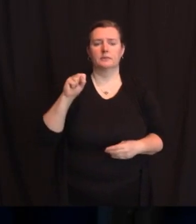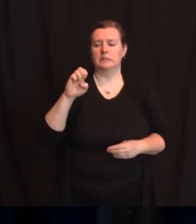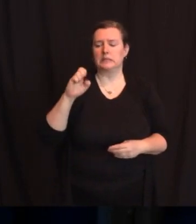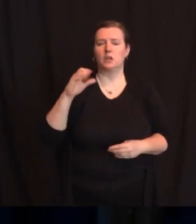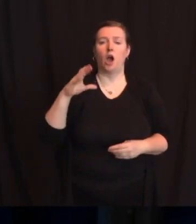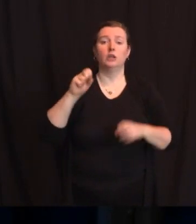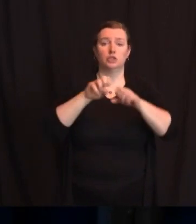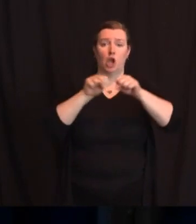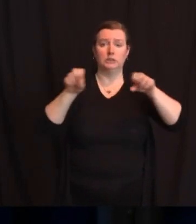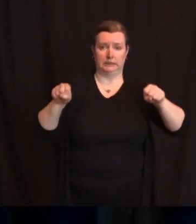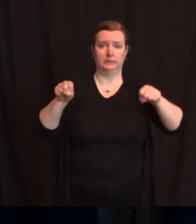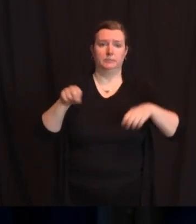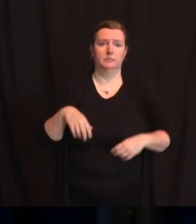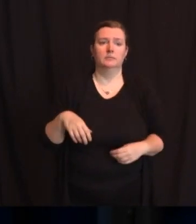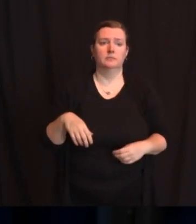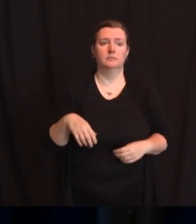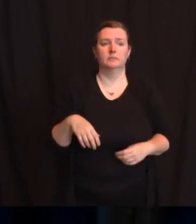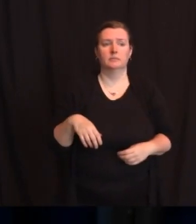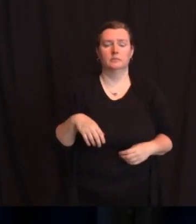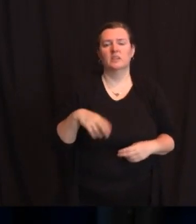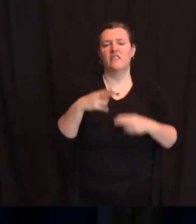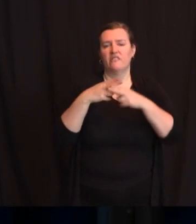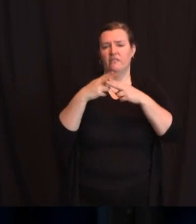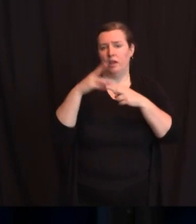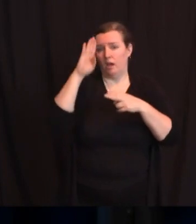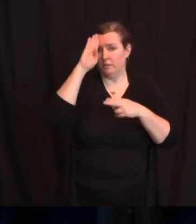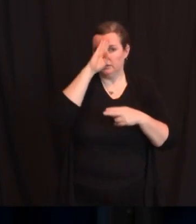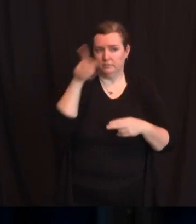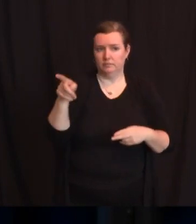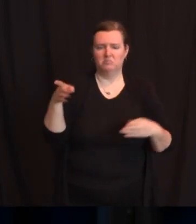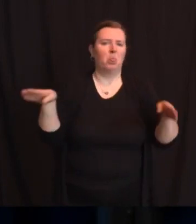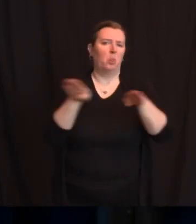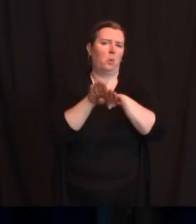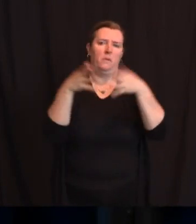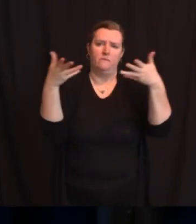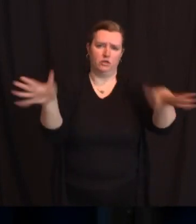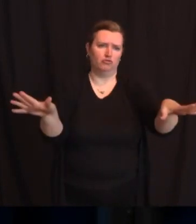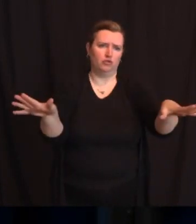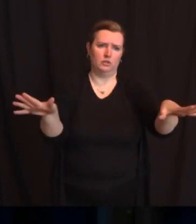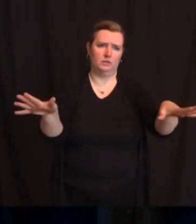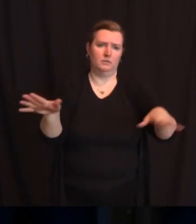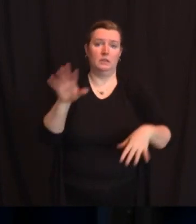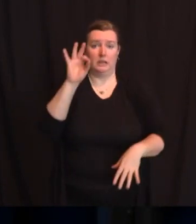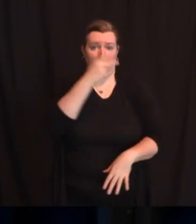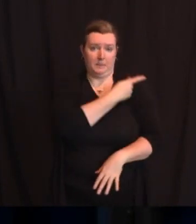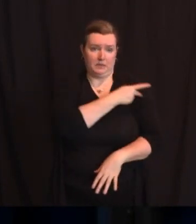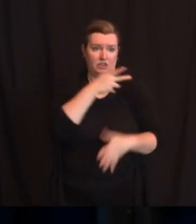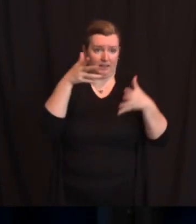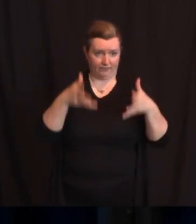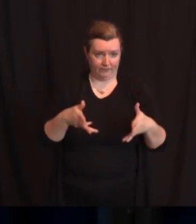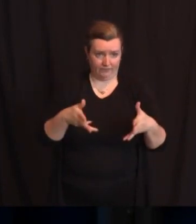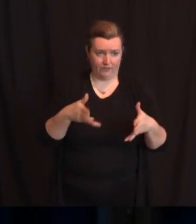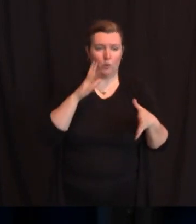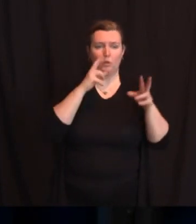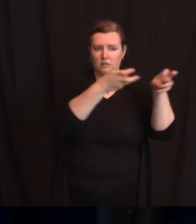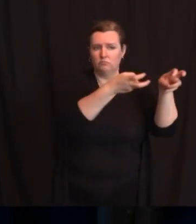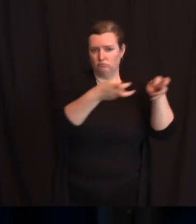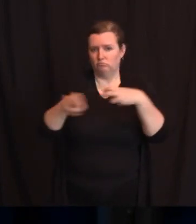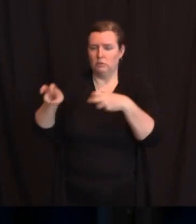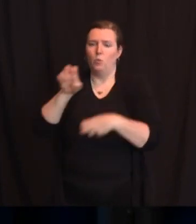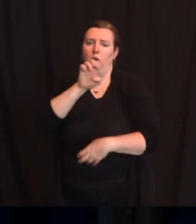is closing today. The 9 remaining patients there are being transported to the East Orange General Hospital, which was upfit by the